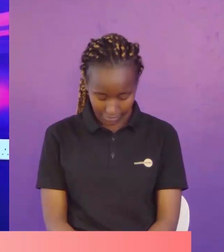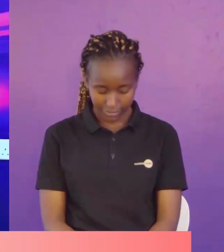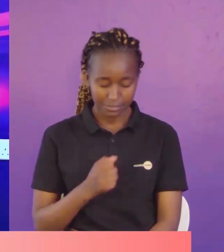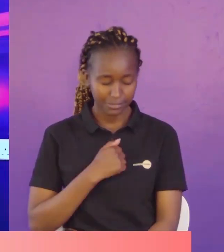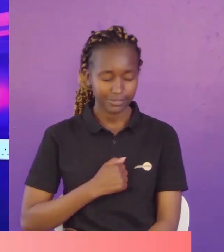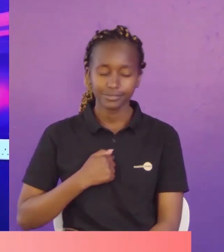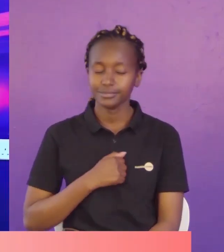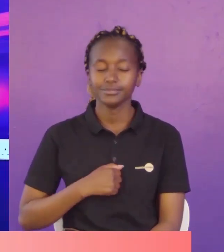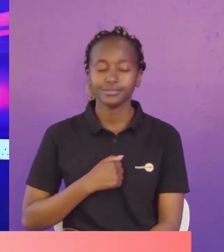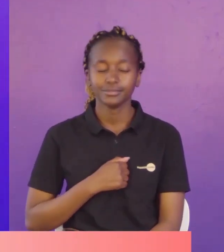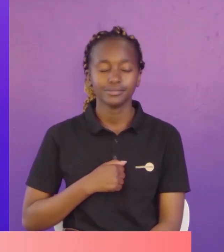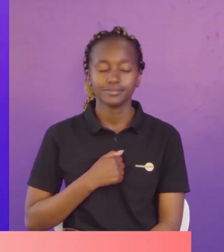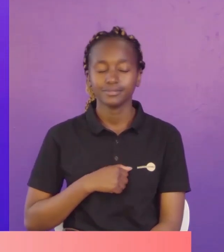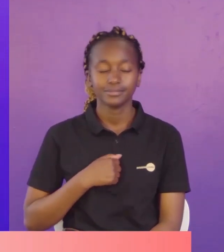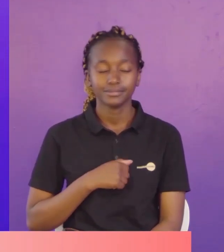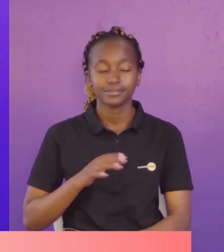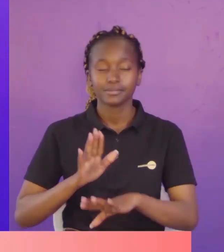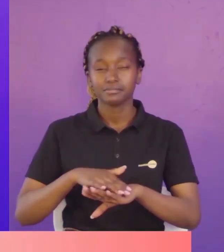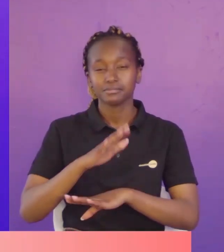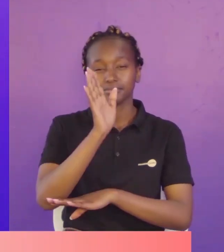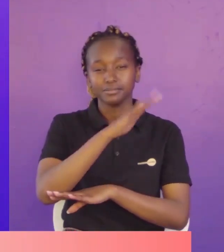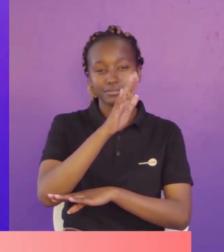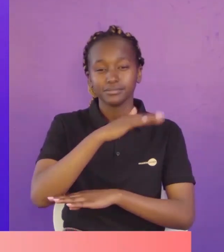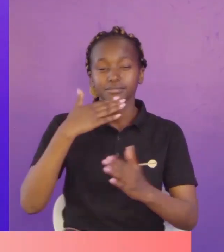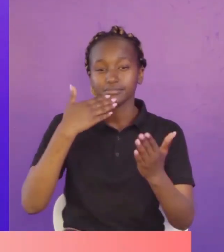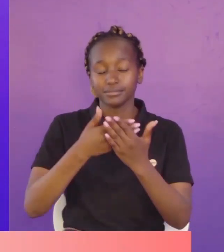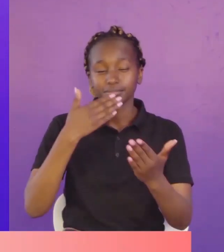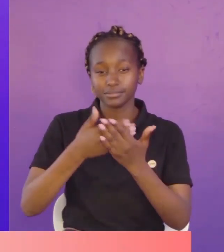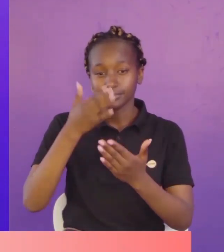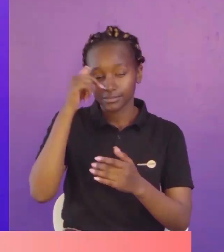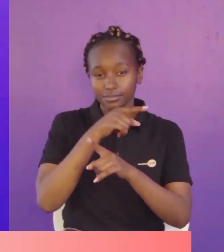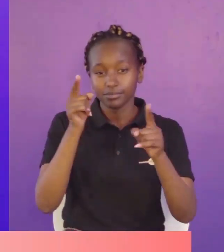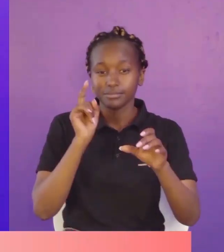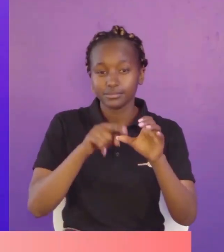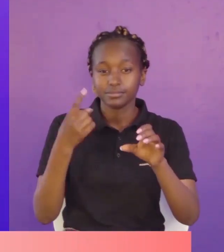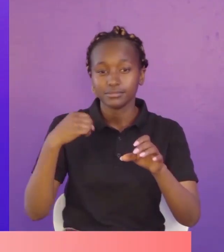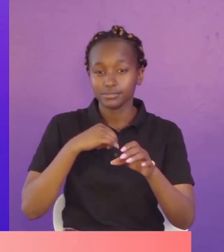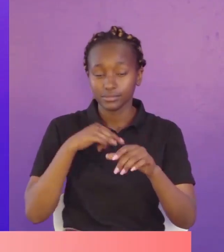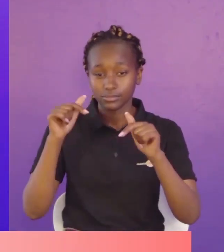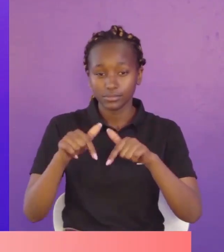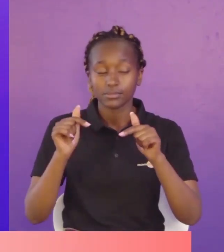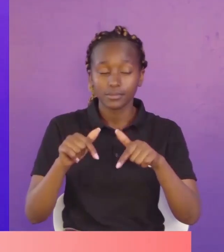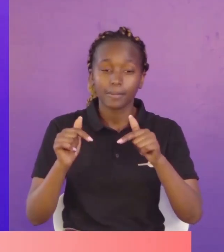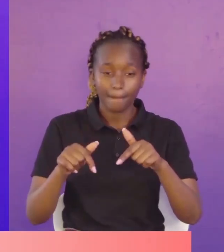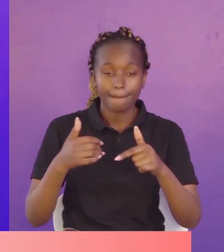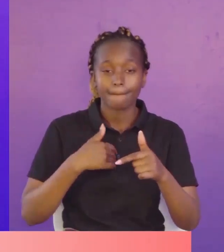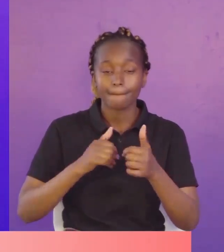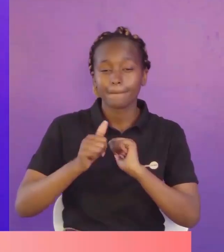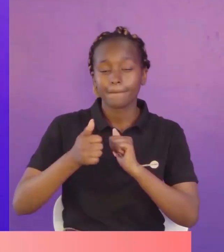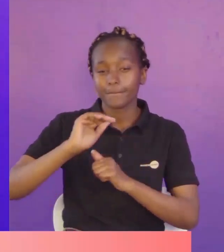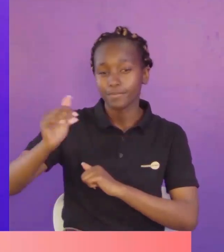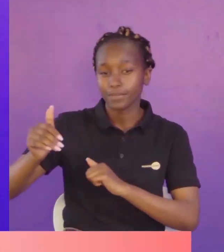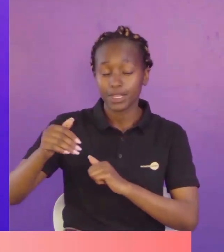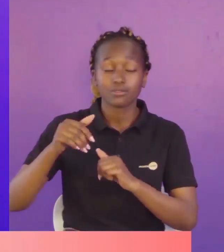This is Sports City Extra. Today being on Monday, the 8th of September 2025. We